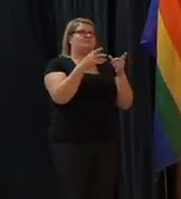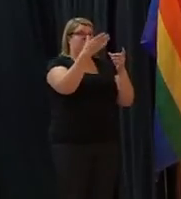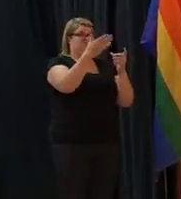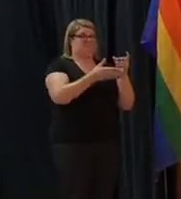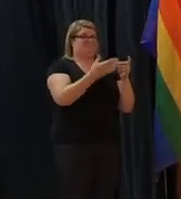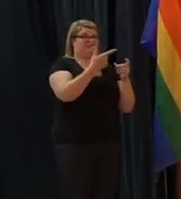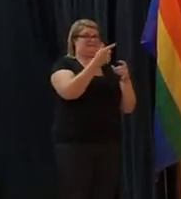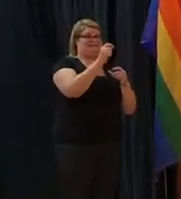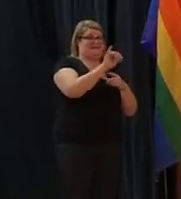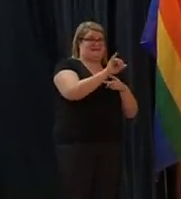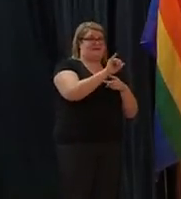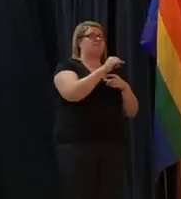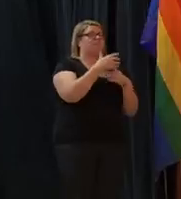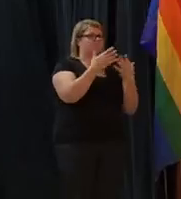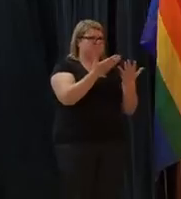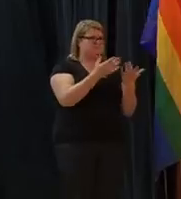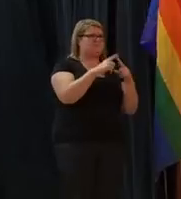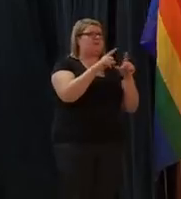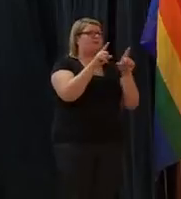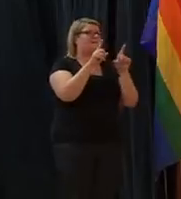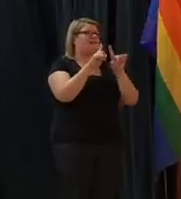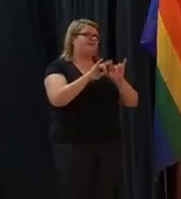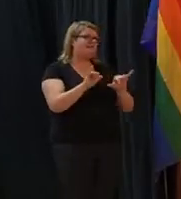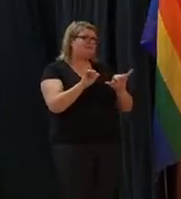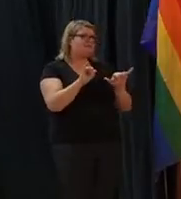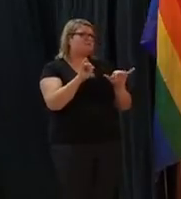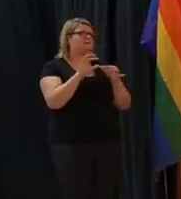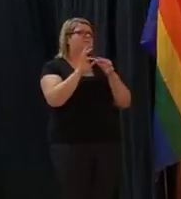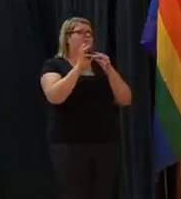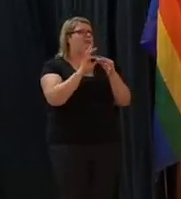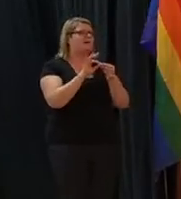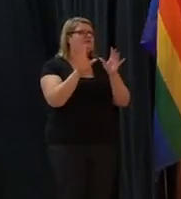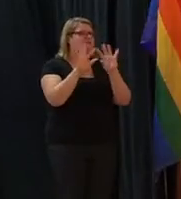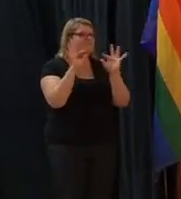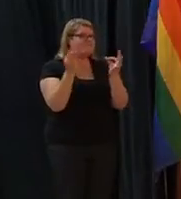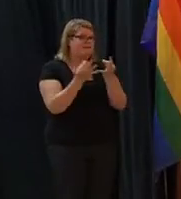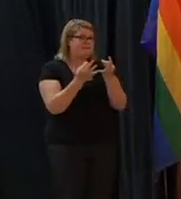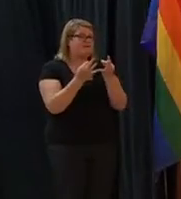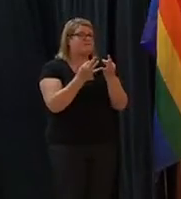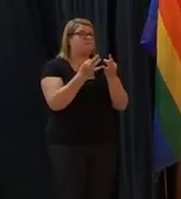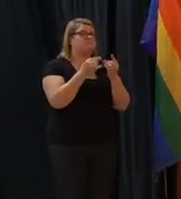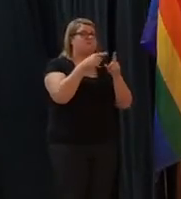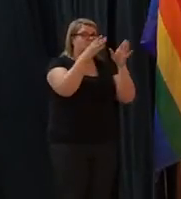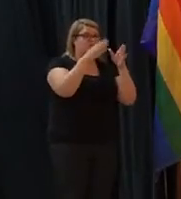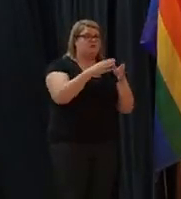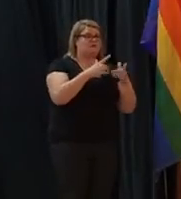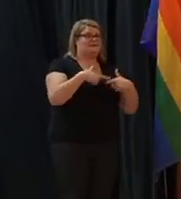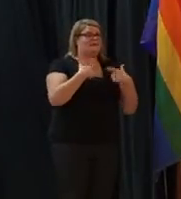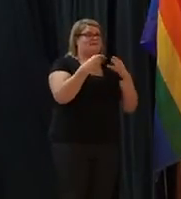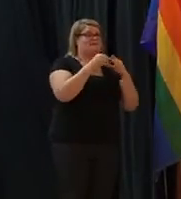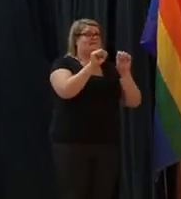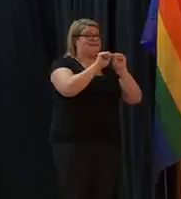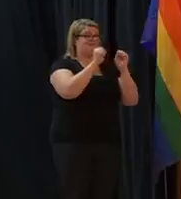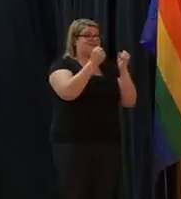but he also happens to be belonging to a family, living in a